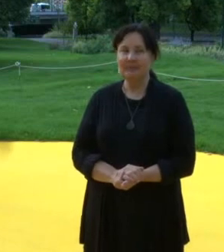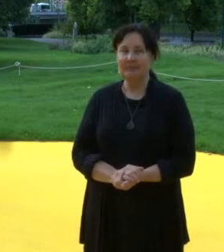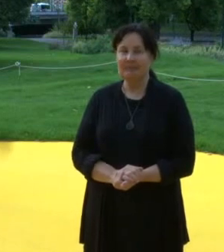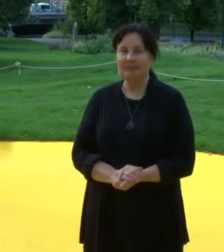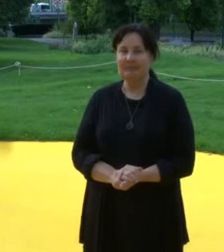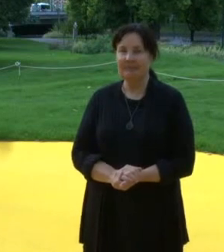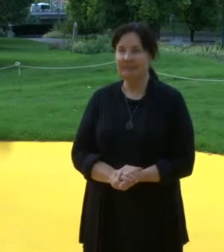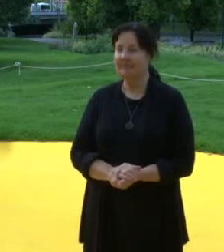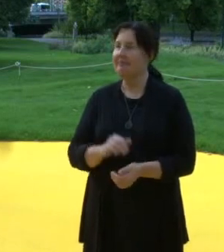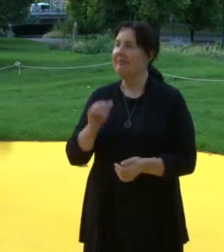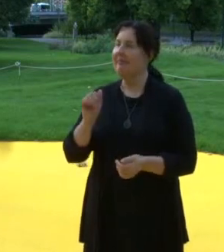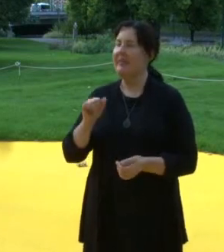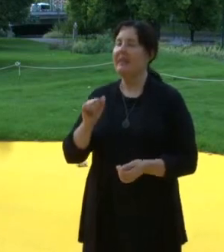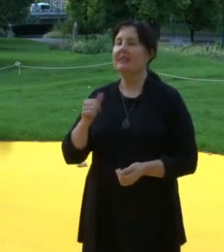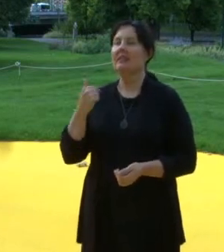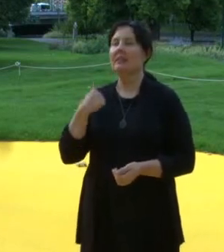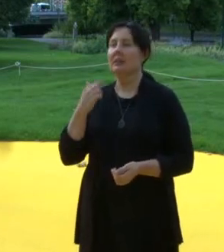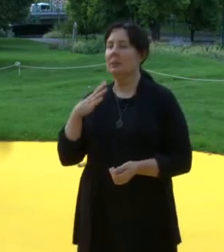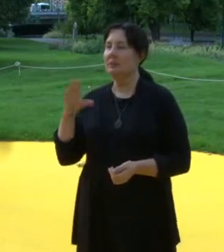Yeah, I want to.